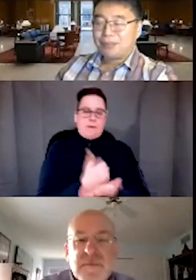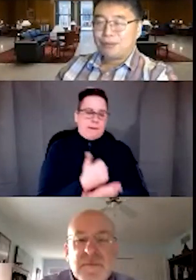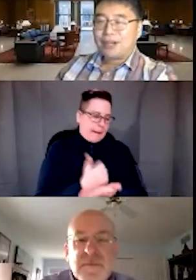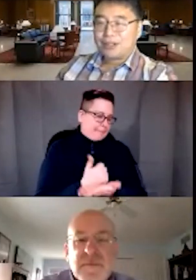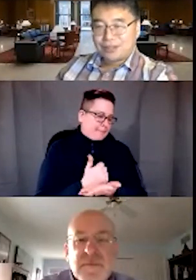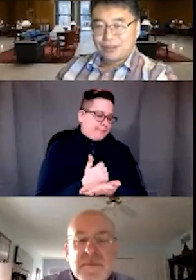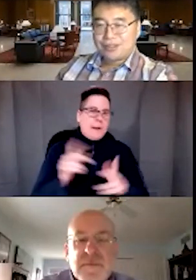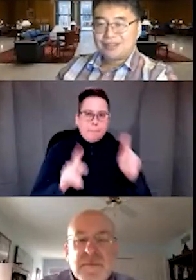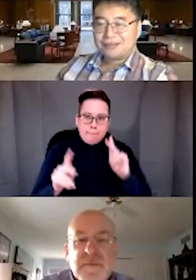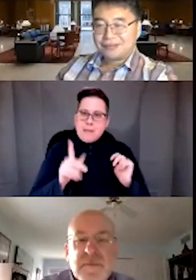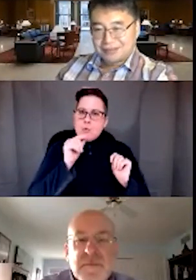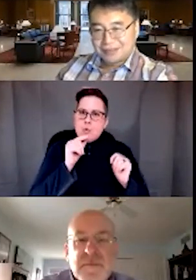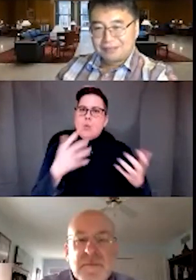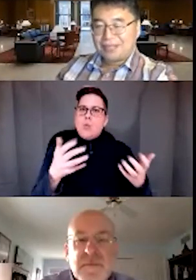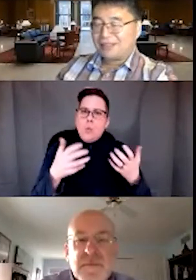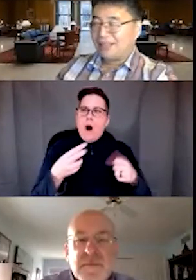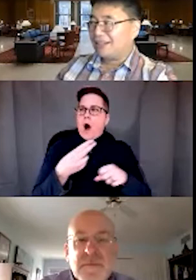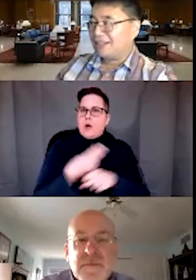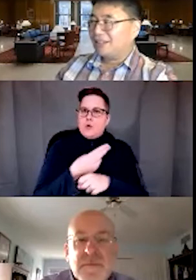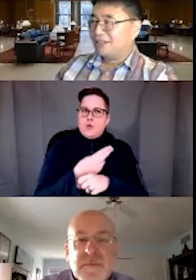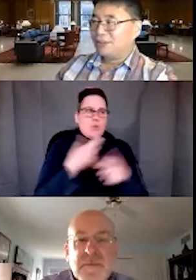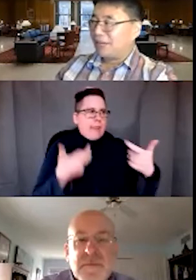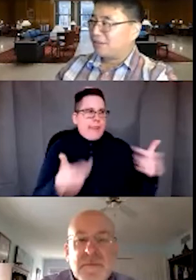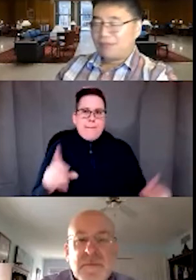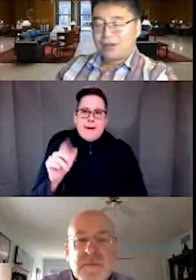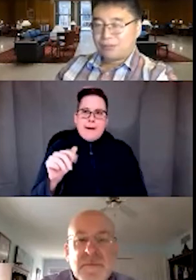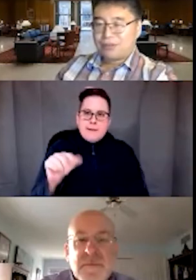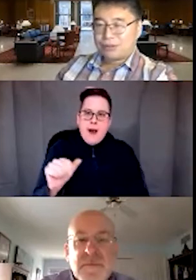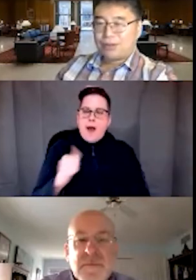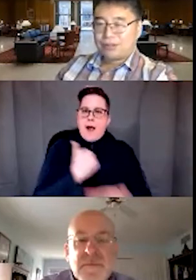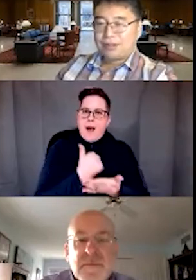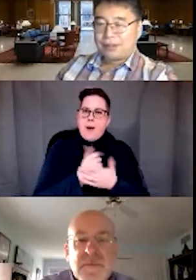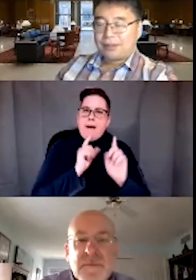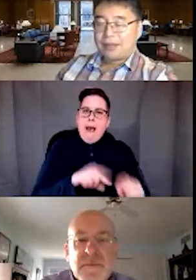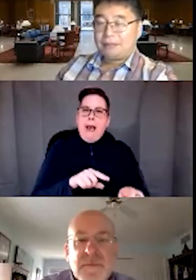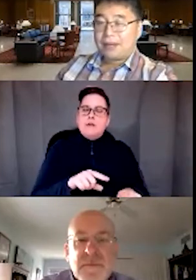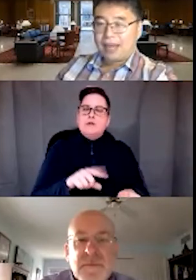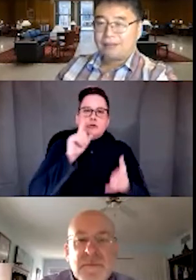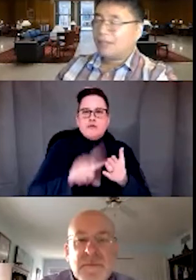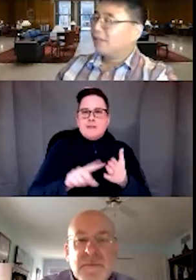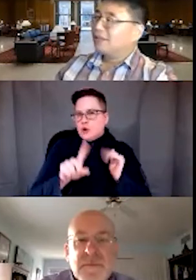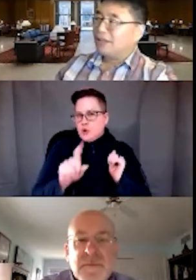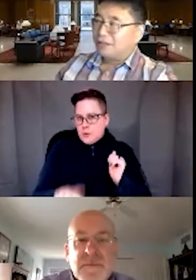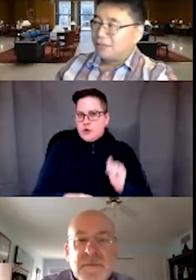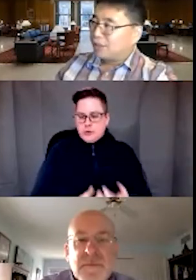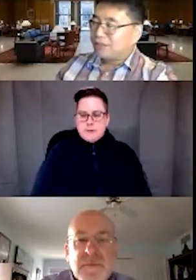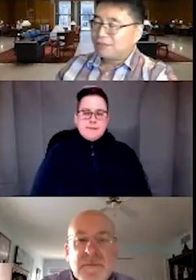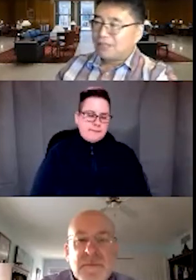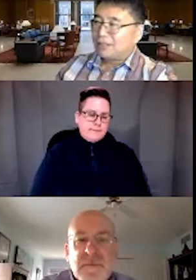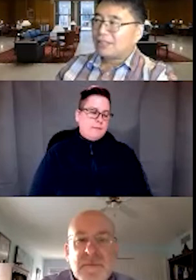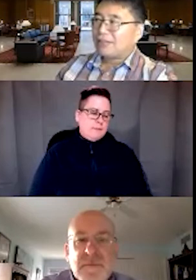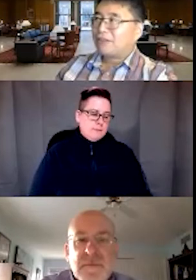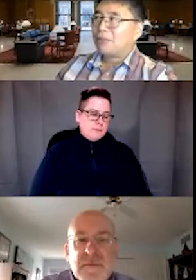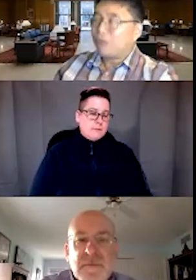to help people who are interested in using the big data to answer various research questions that they might have.